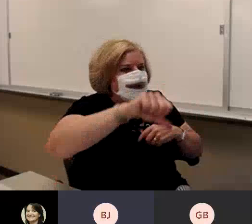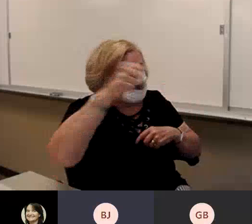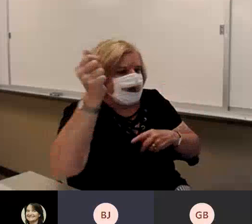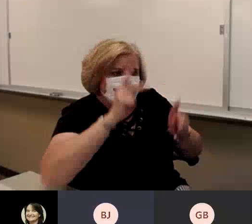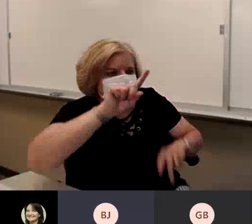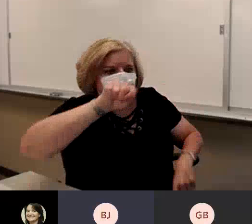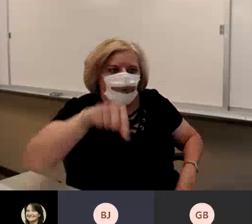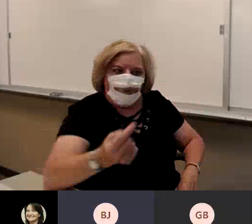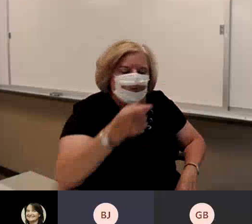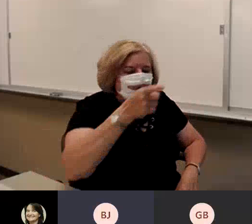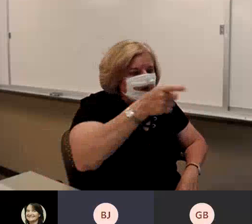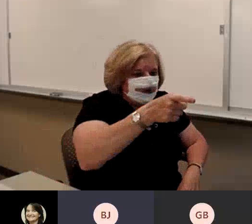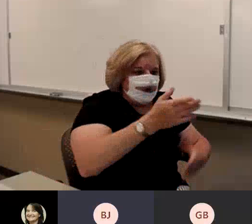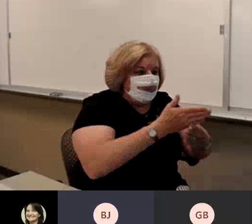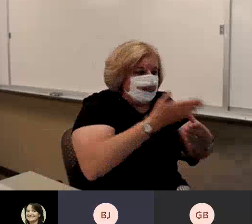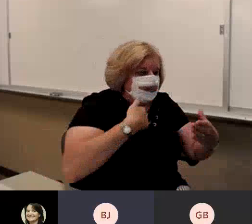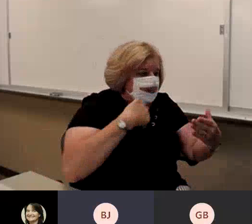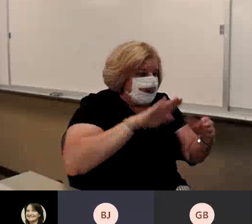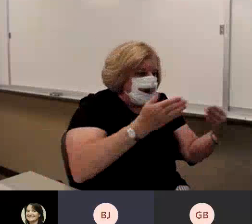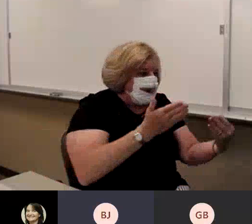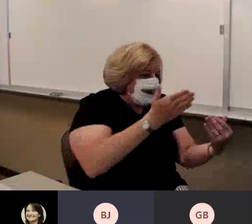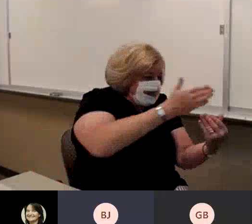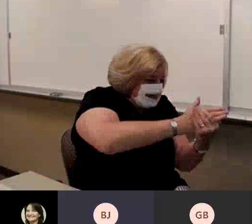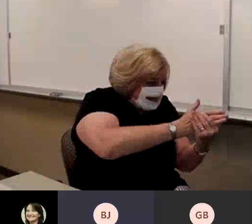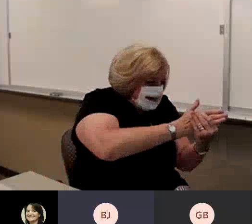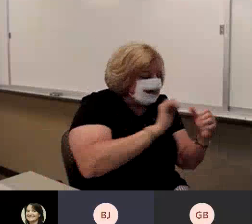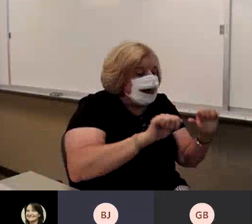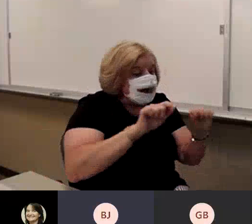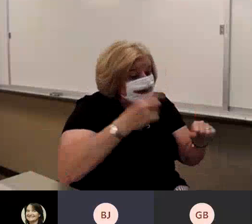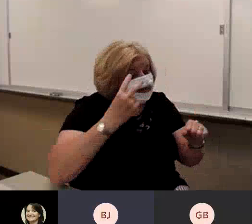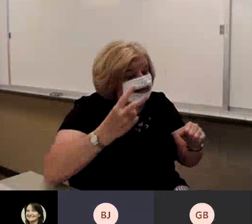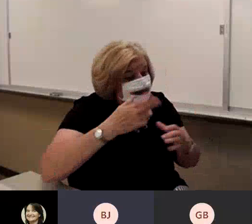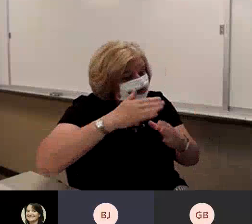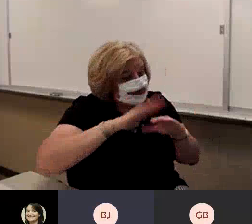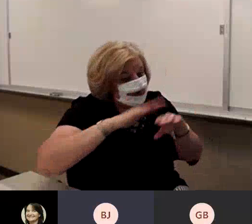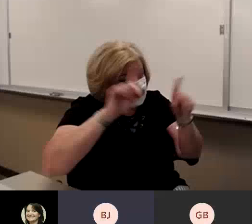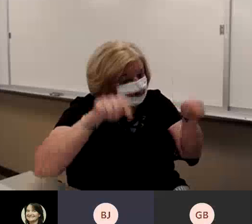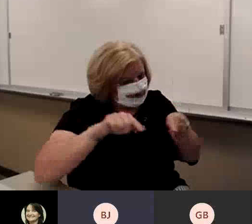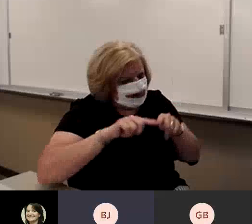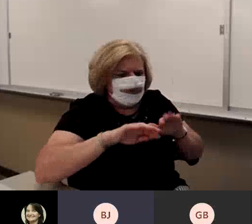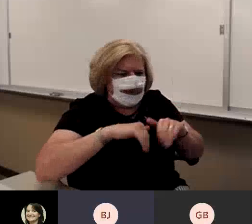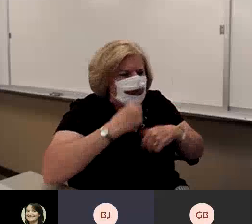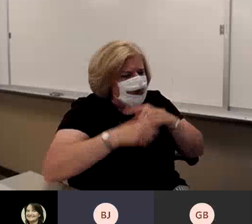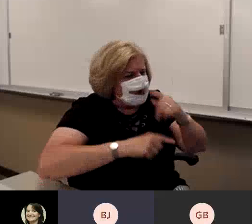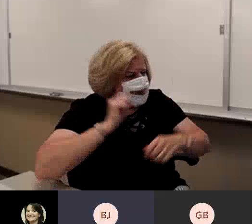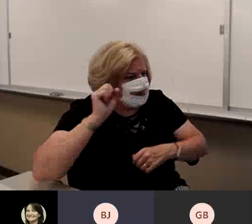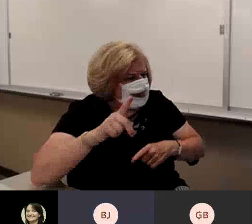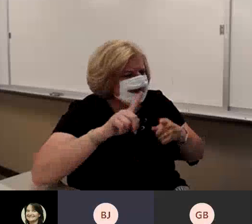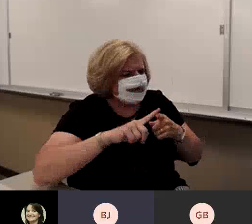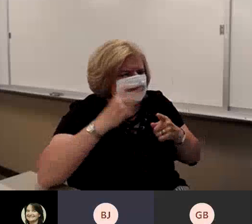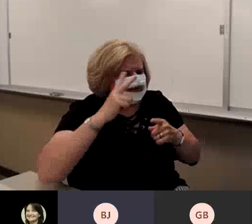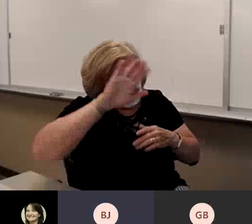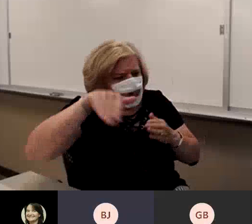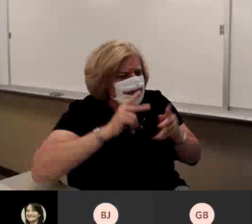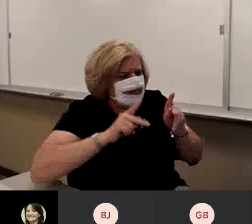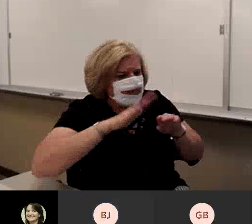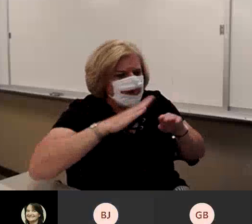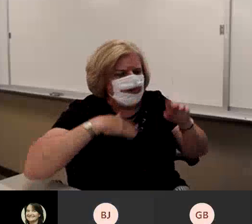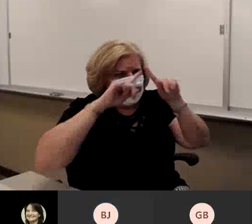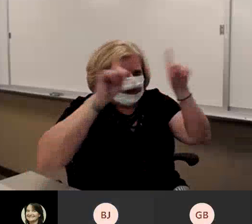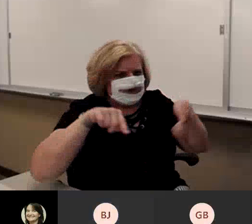the 9 grid. And then whatever you were sharing on your screen, but I don't know how to get back to that place. Did you pin